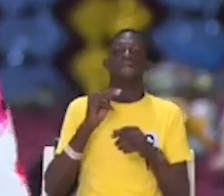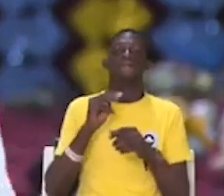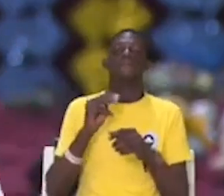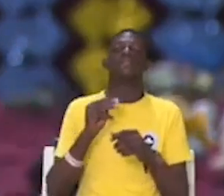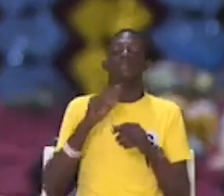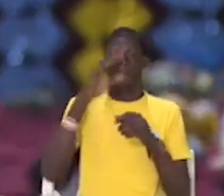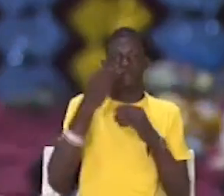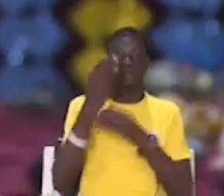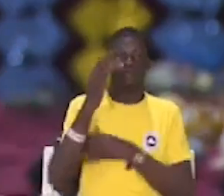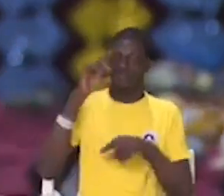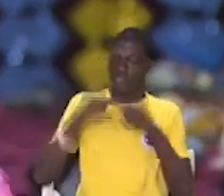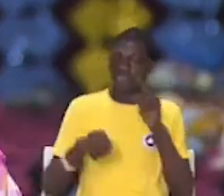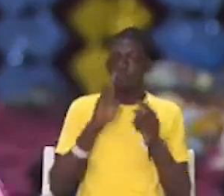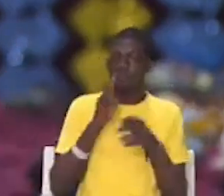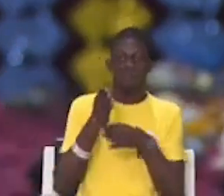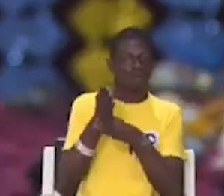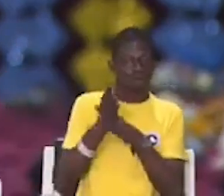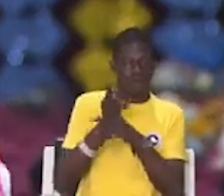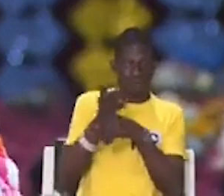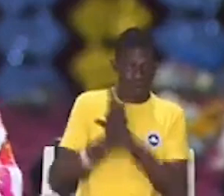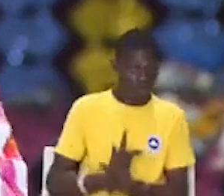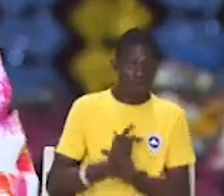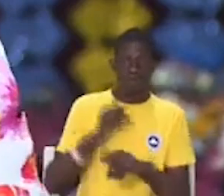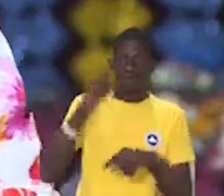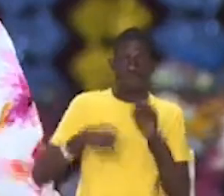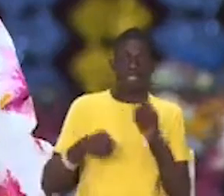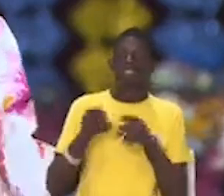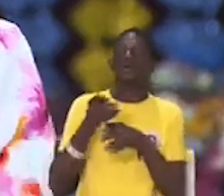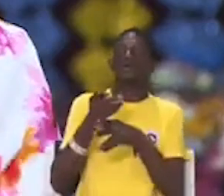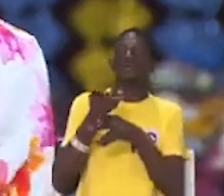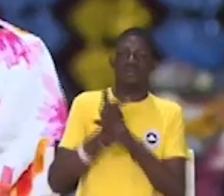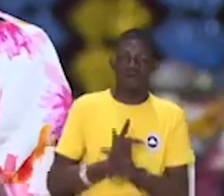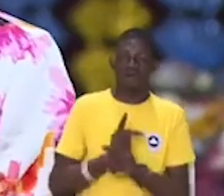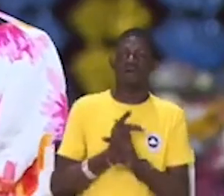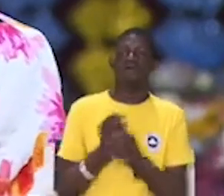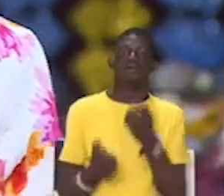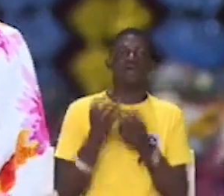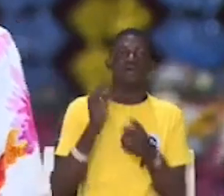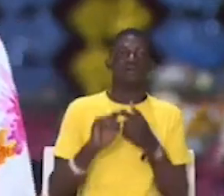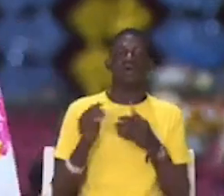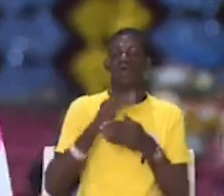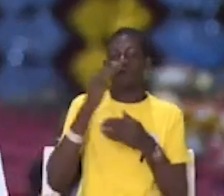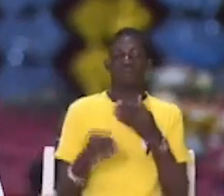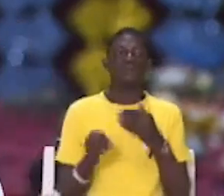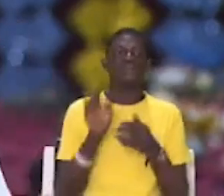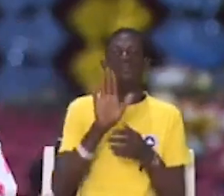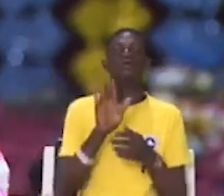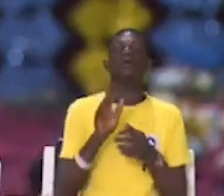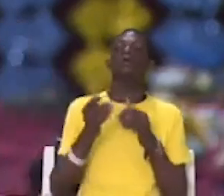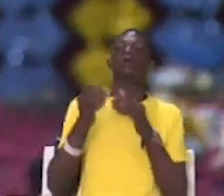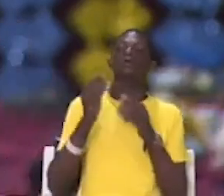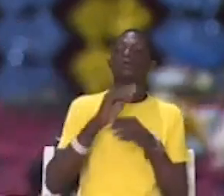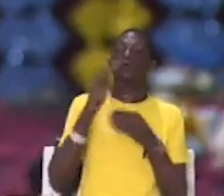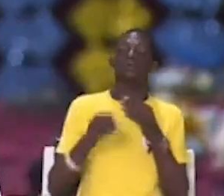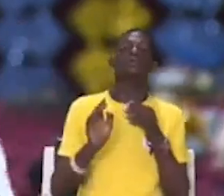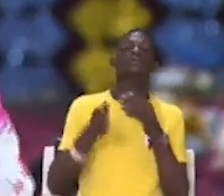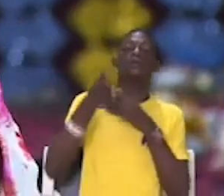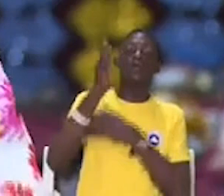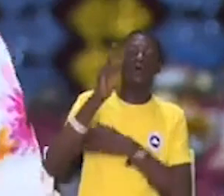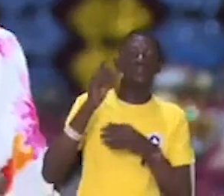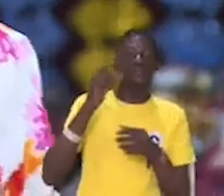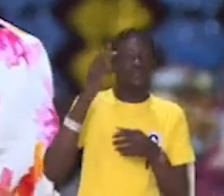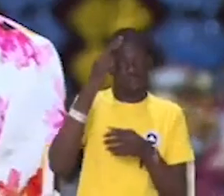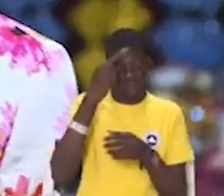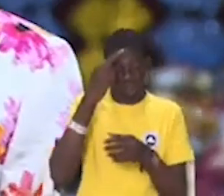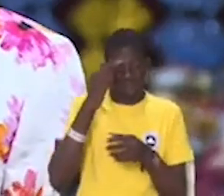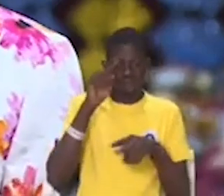cannot be borrowed. You can't borrow somebody else's fire to accomplish God's purpose. You cannot live on